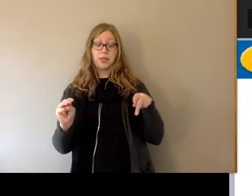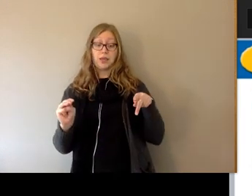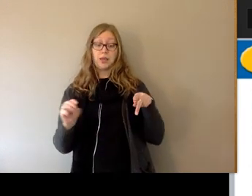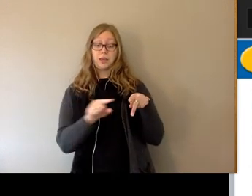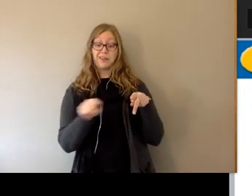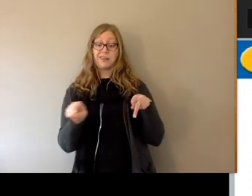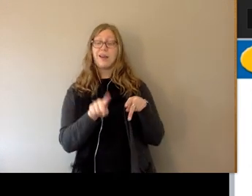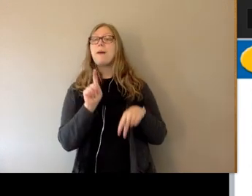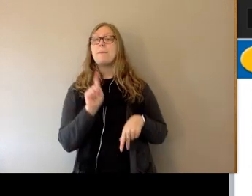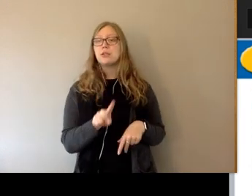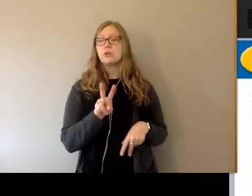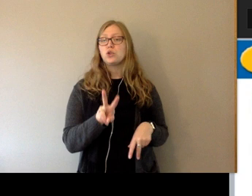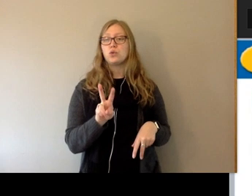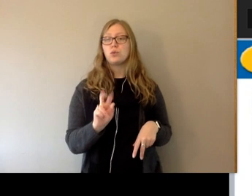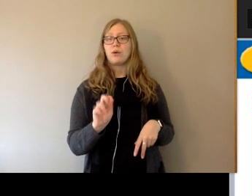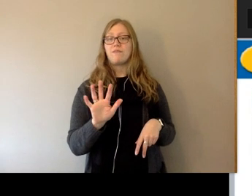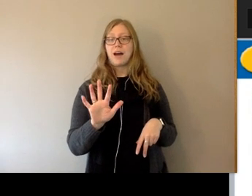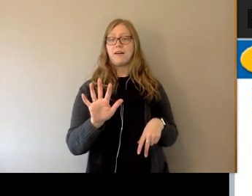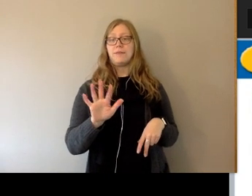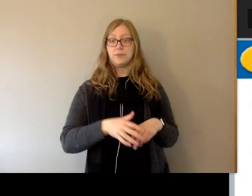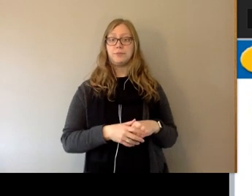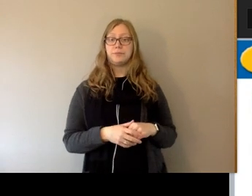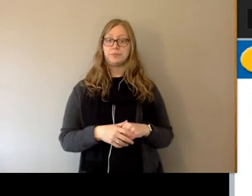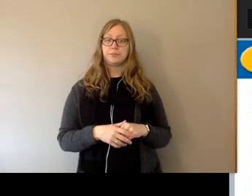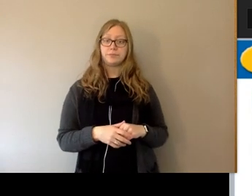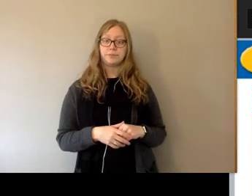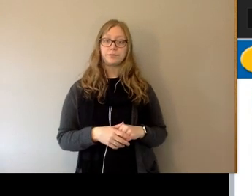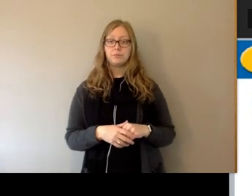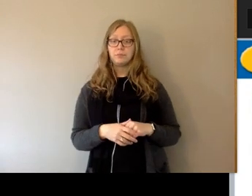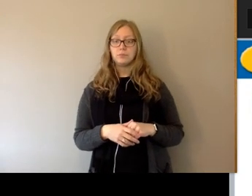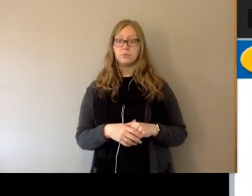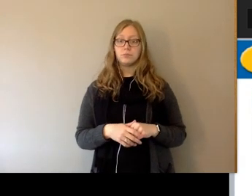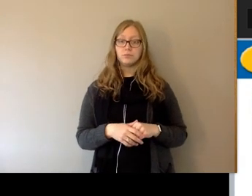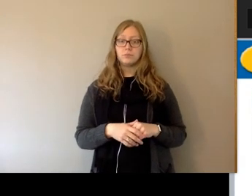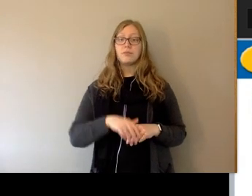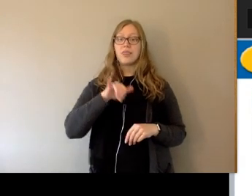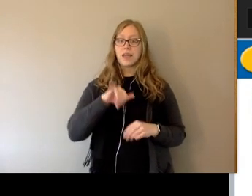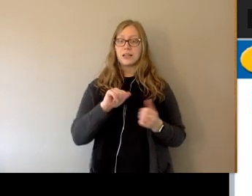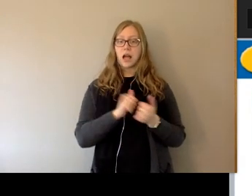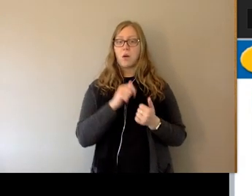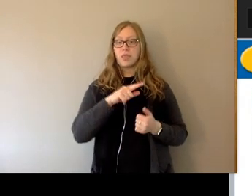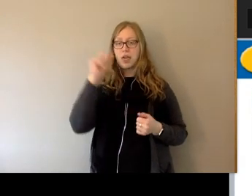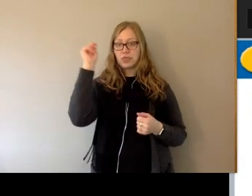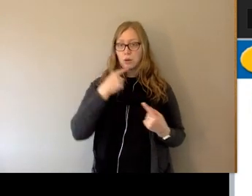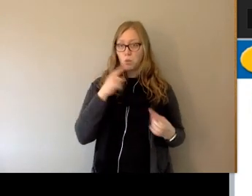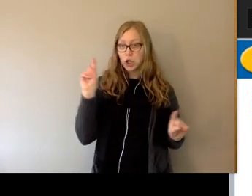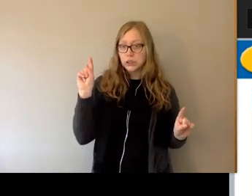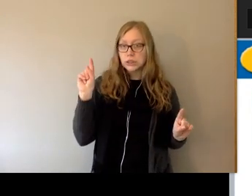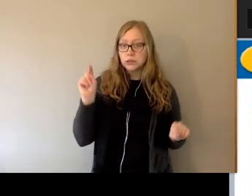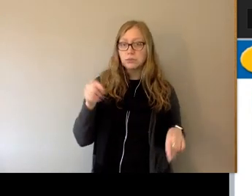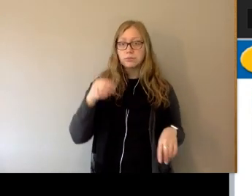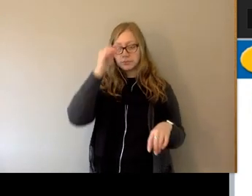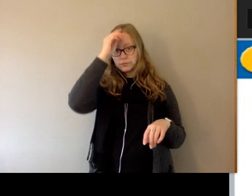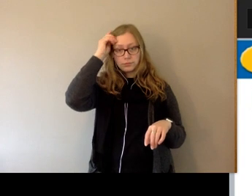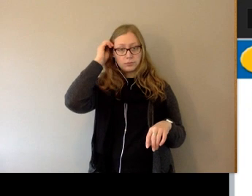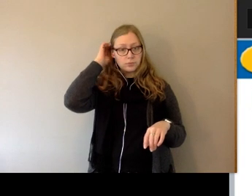2.5. So this length right here would be 2.5. That's how the theorem works. So